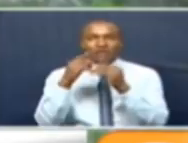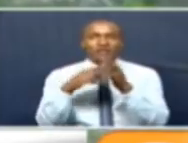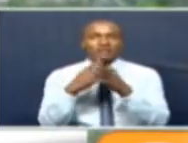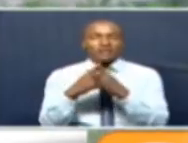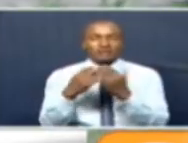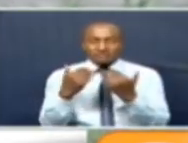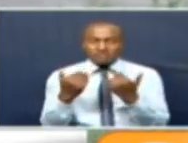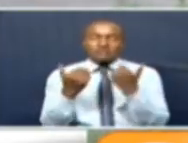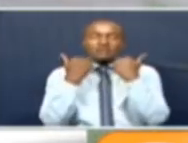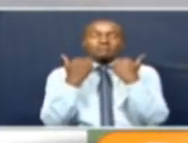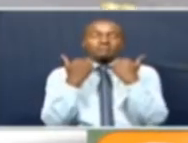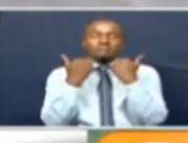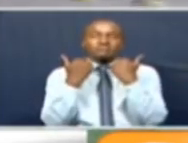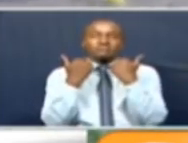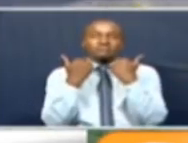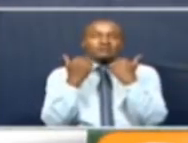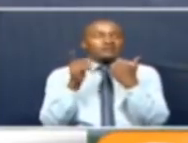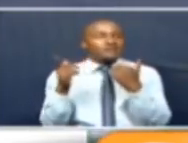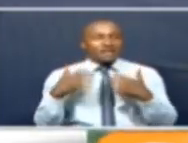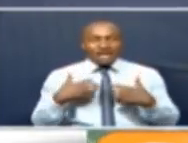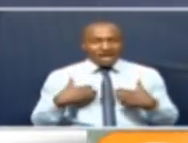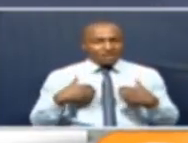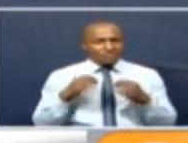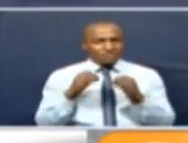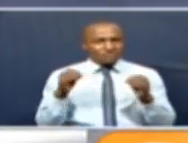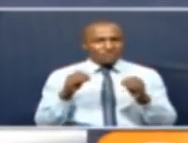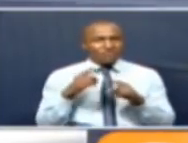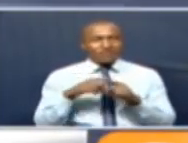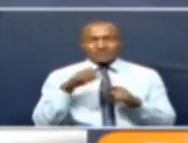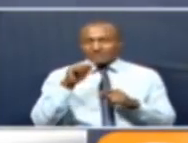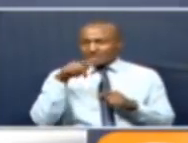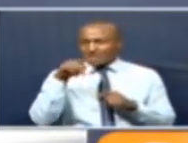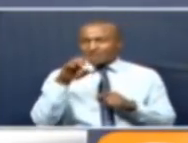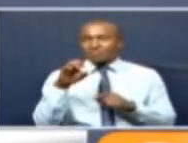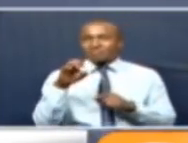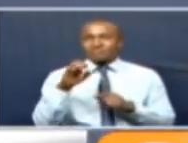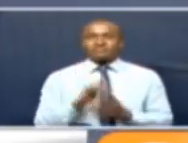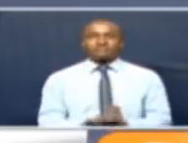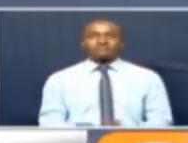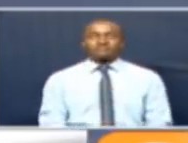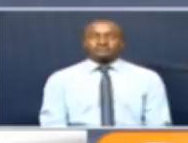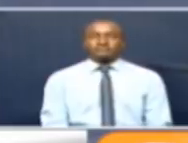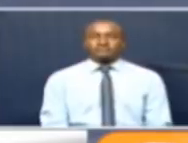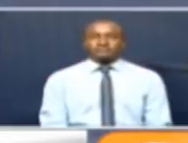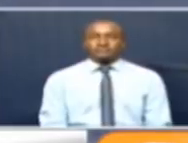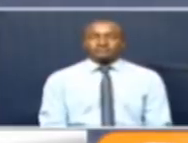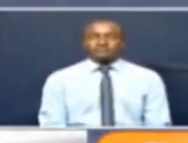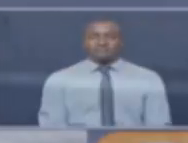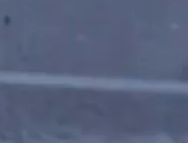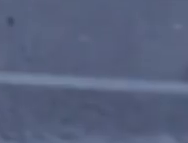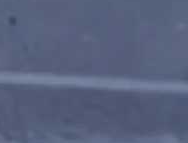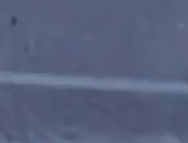sleep. No wonder they're not animals, but great apes. Hassan Mugambi, Citizen TV.